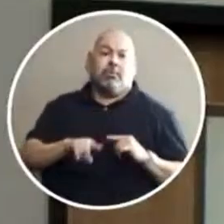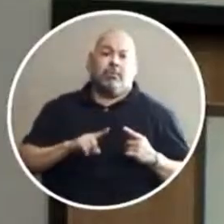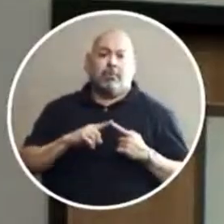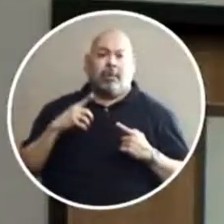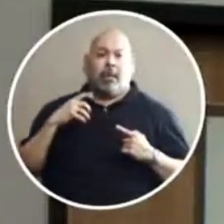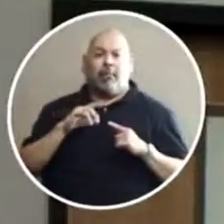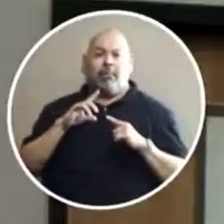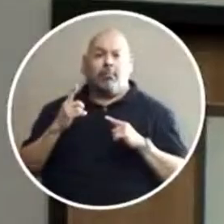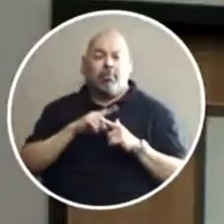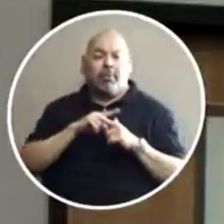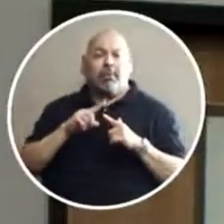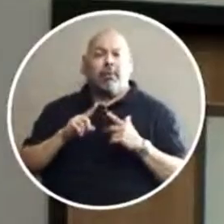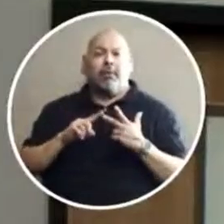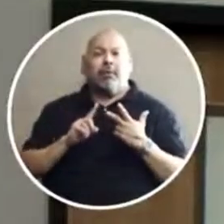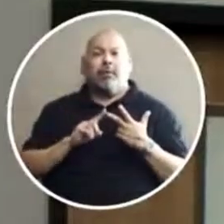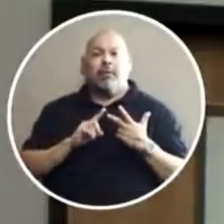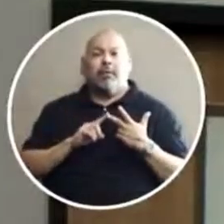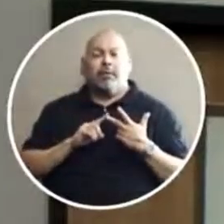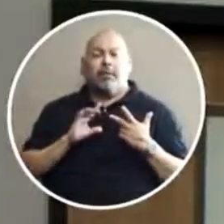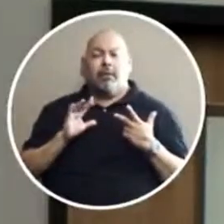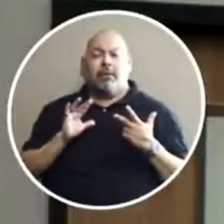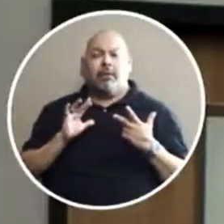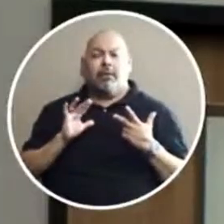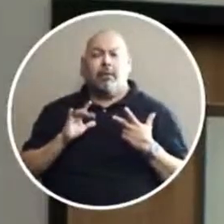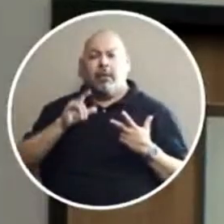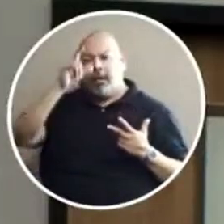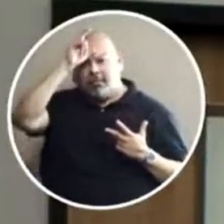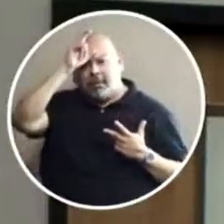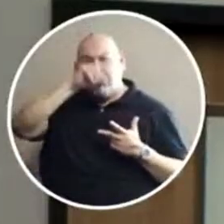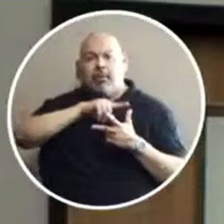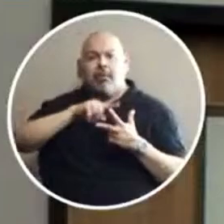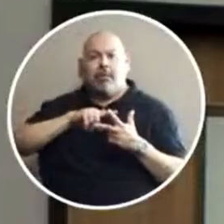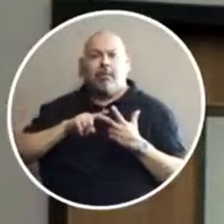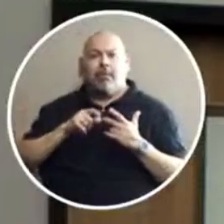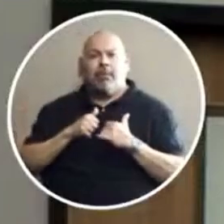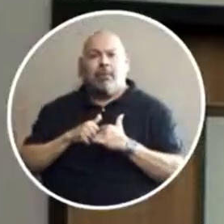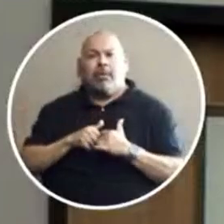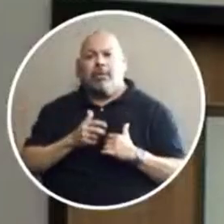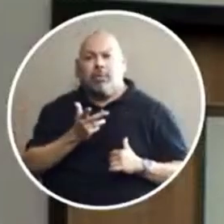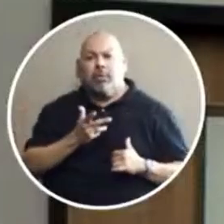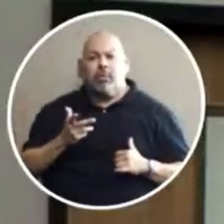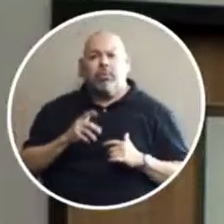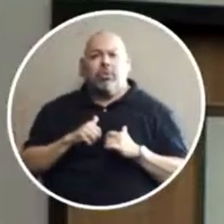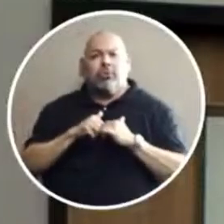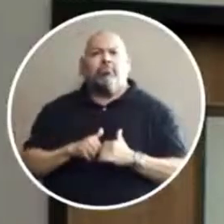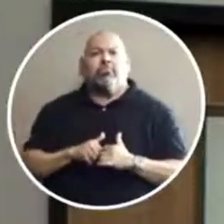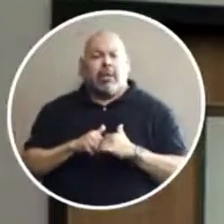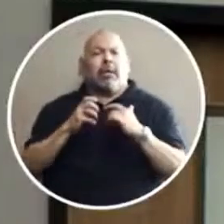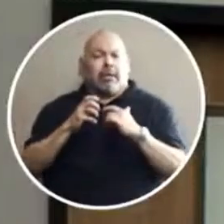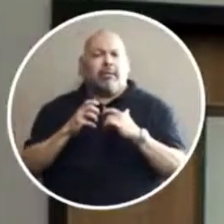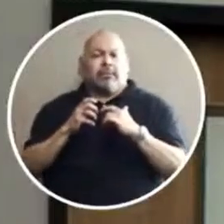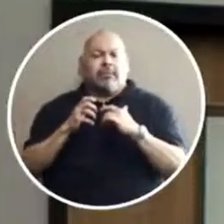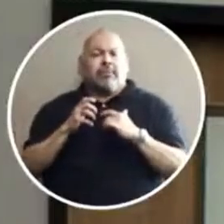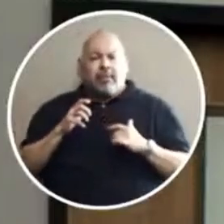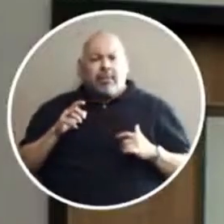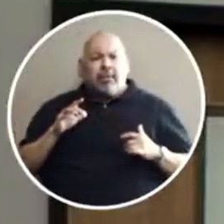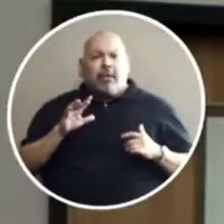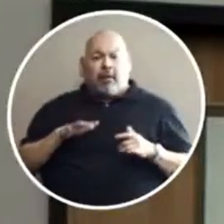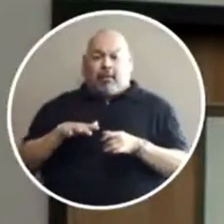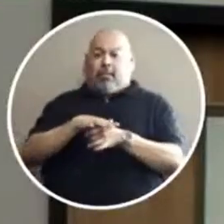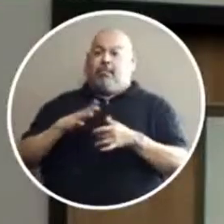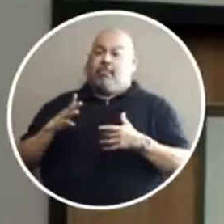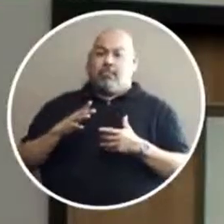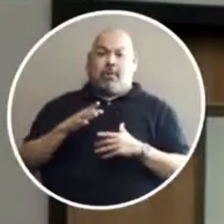Health Department, and the Fire Marshal's Office to continue to provide compliance efforts for